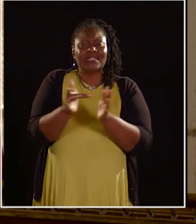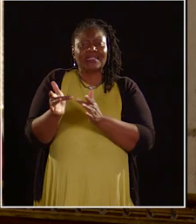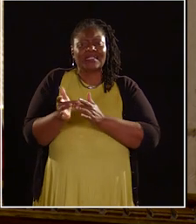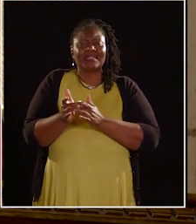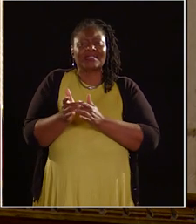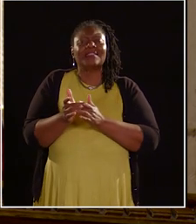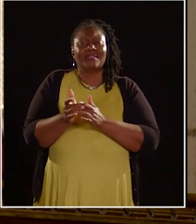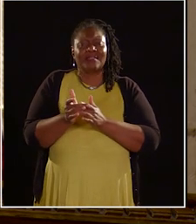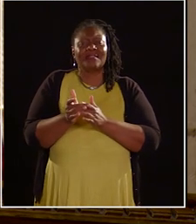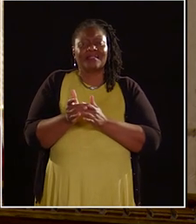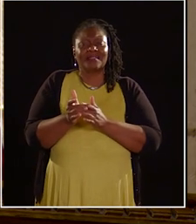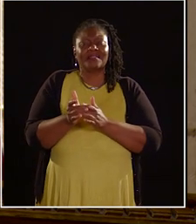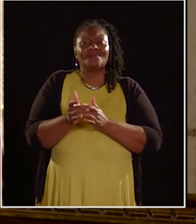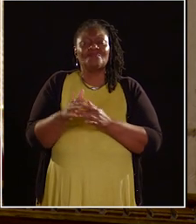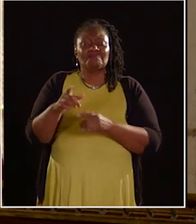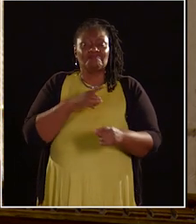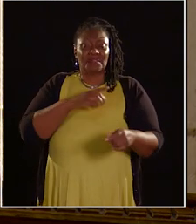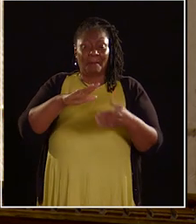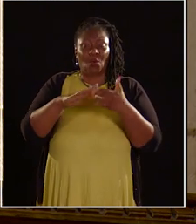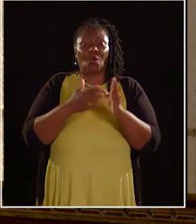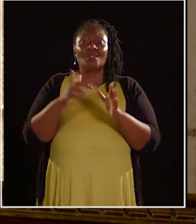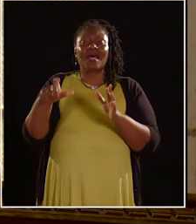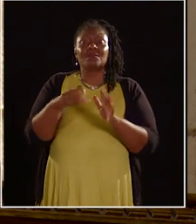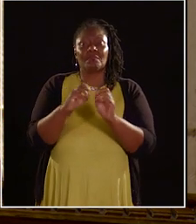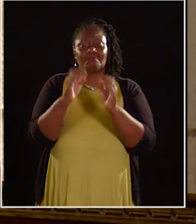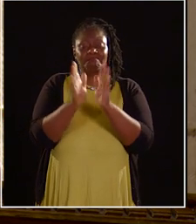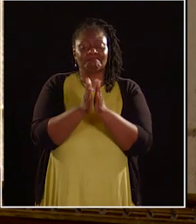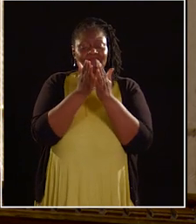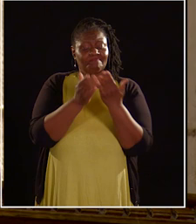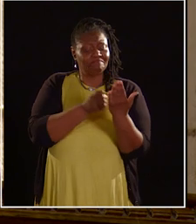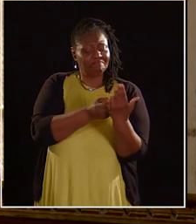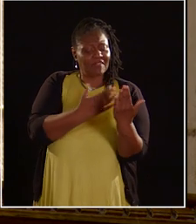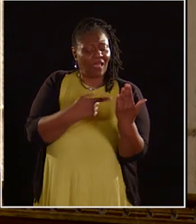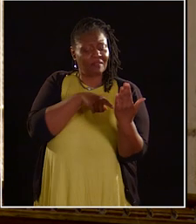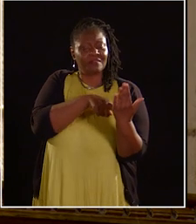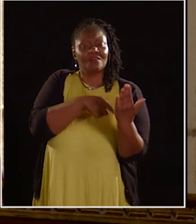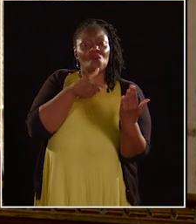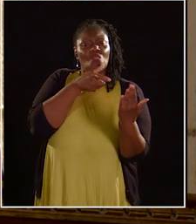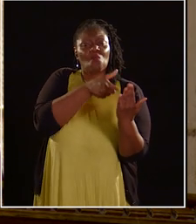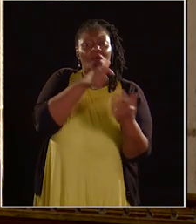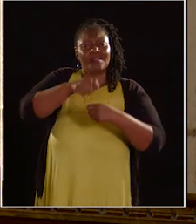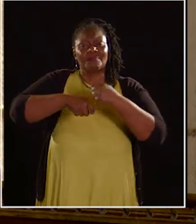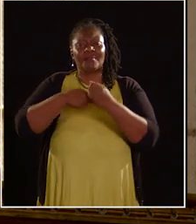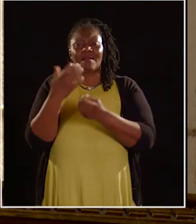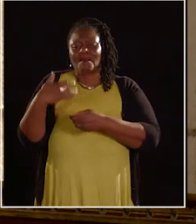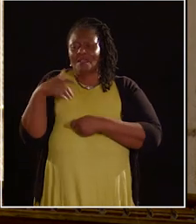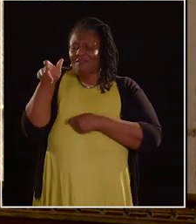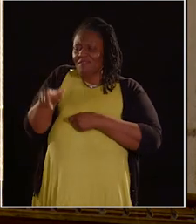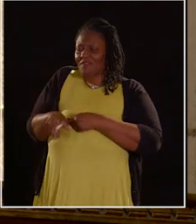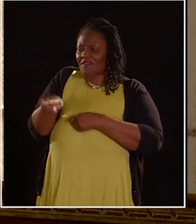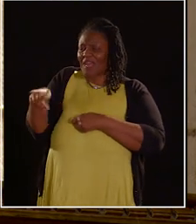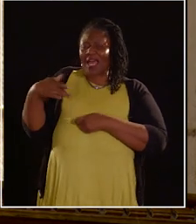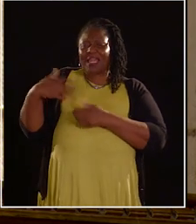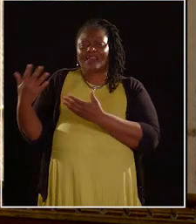and closer yet. Because as our Gospels tell us, the Word became flesh